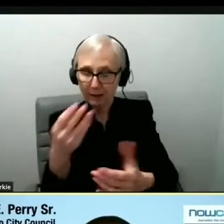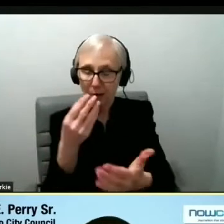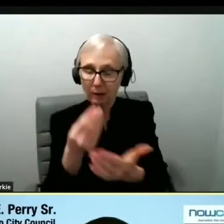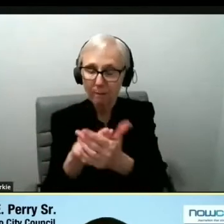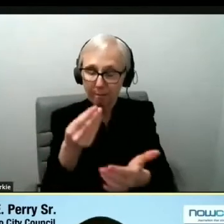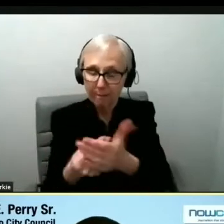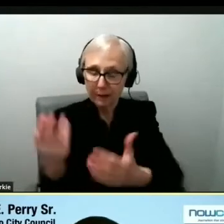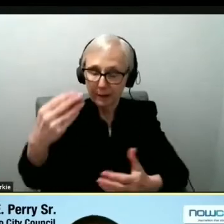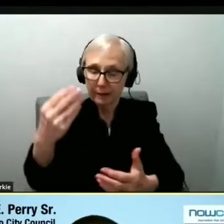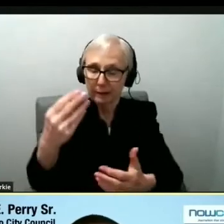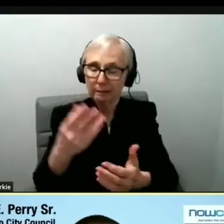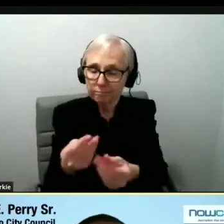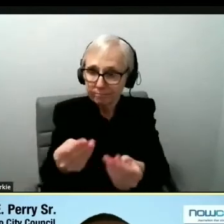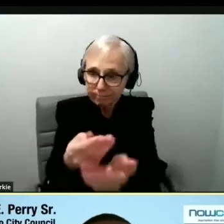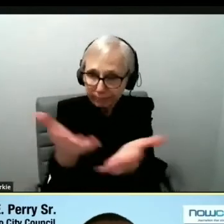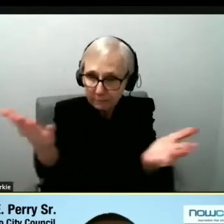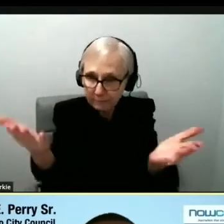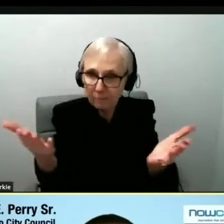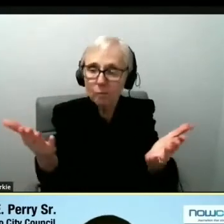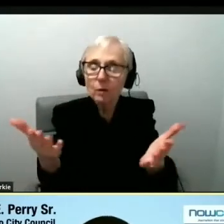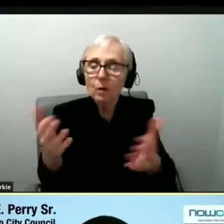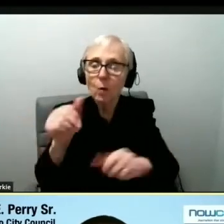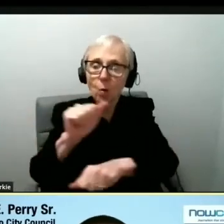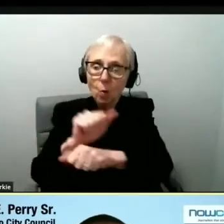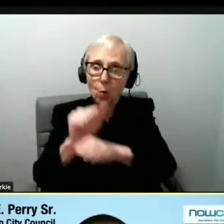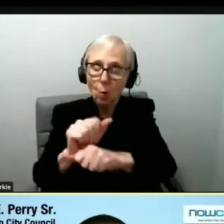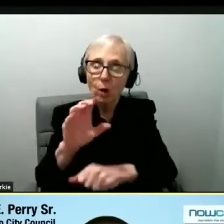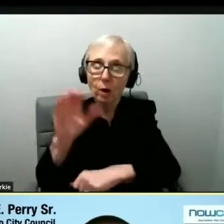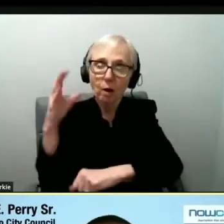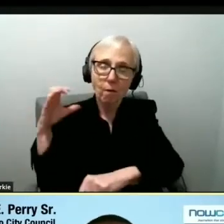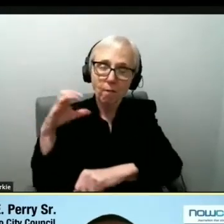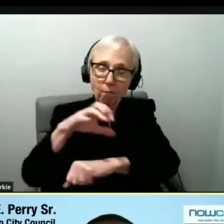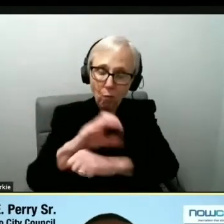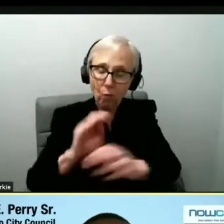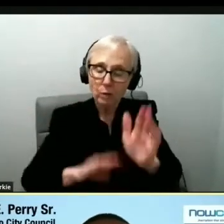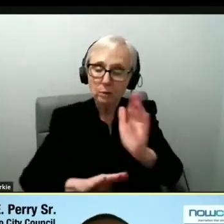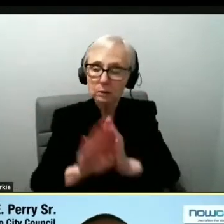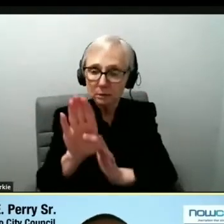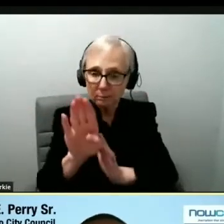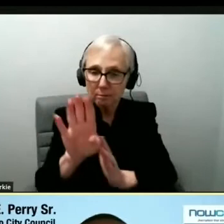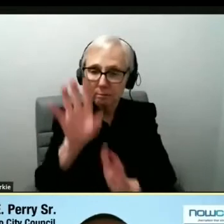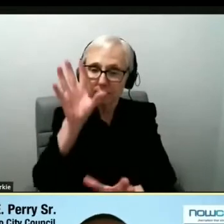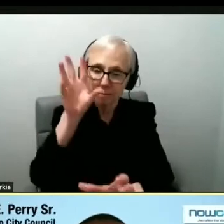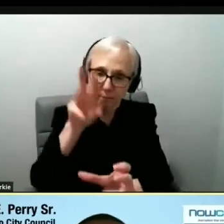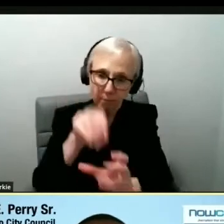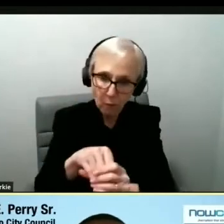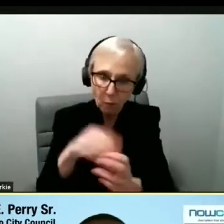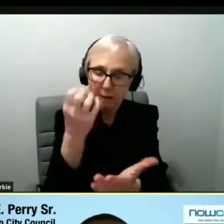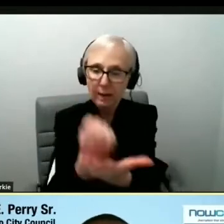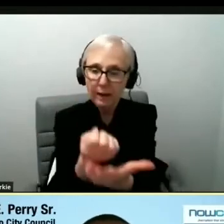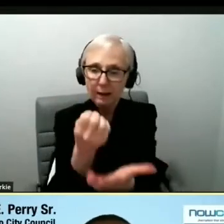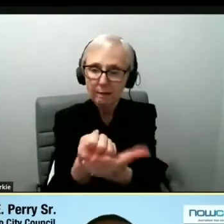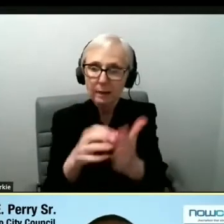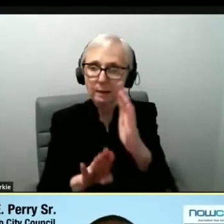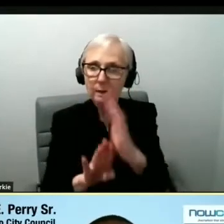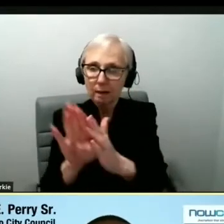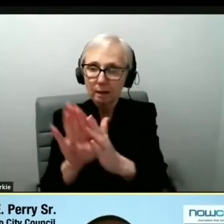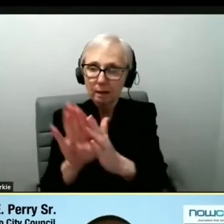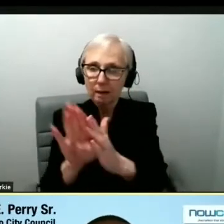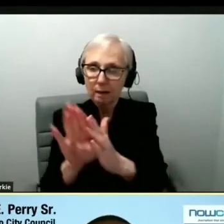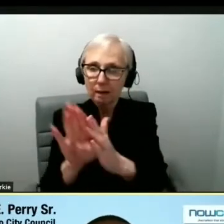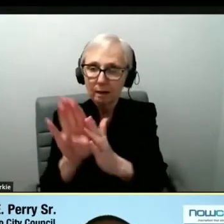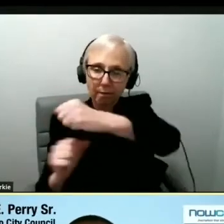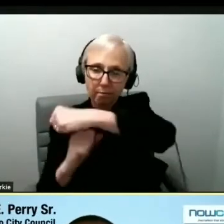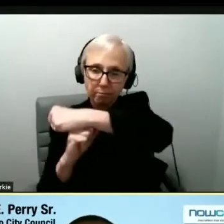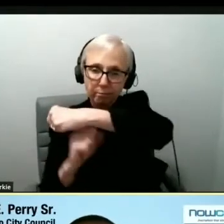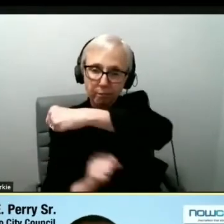pockets. We need to get them trained. We need to get workforce development, and we need to get all in with this economic development foundation's